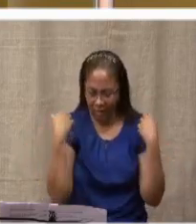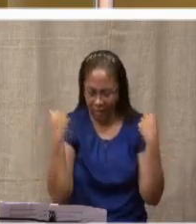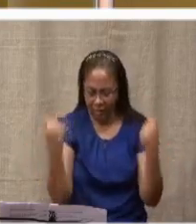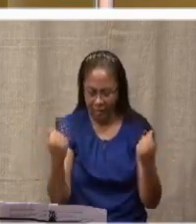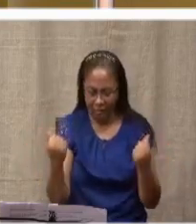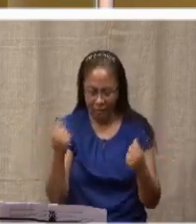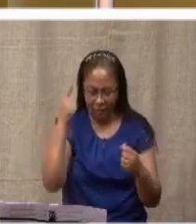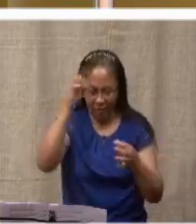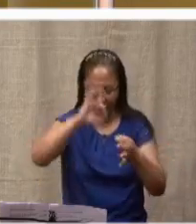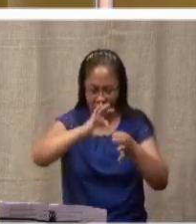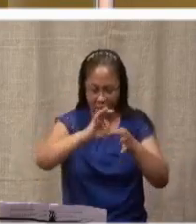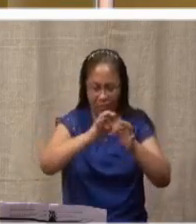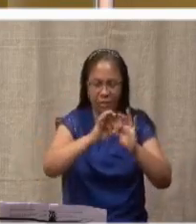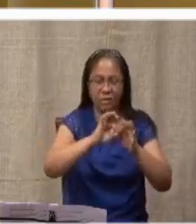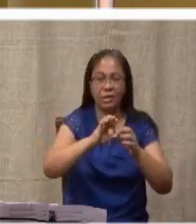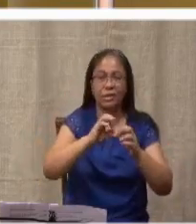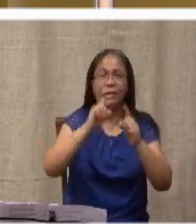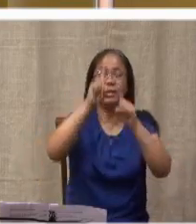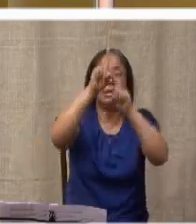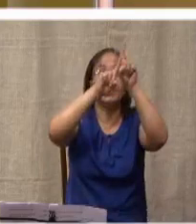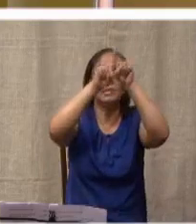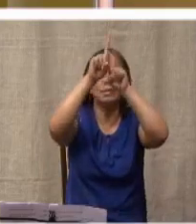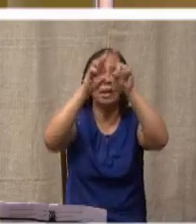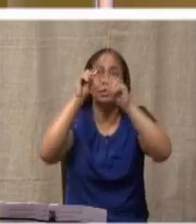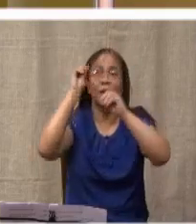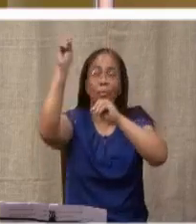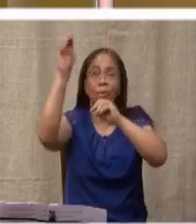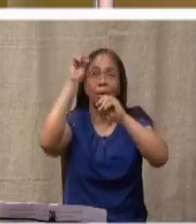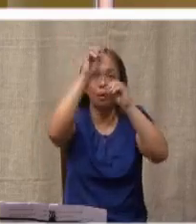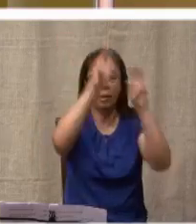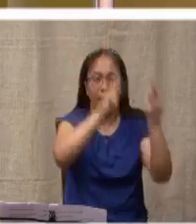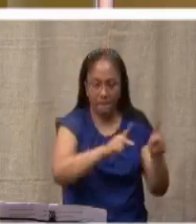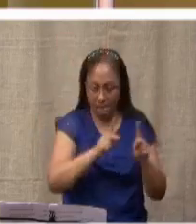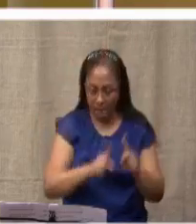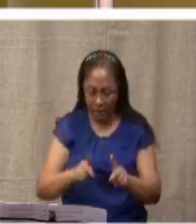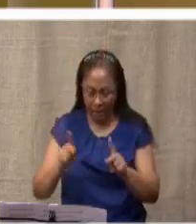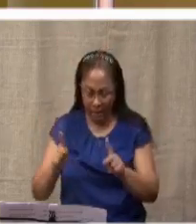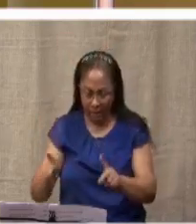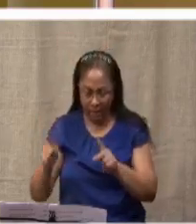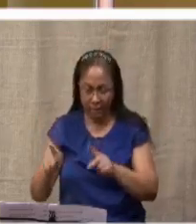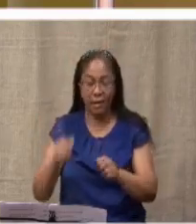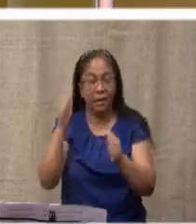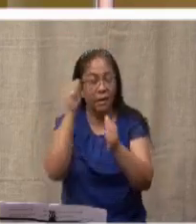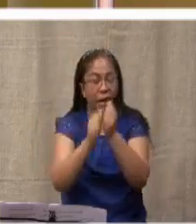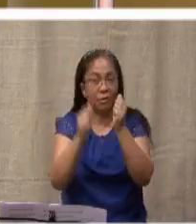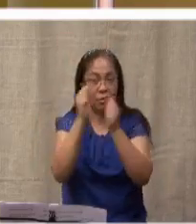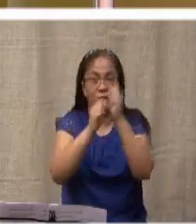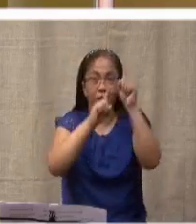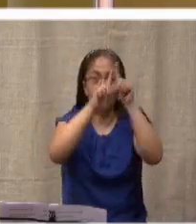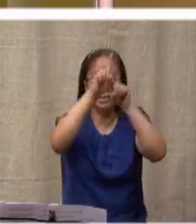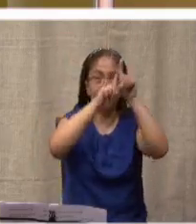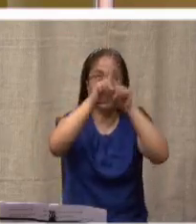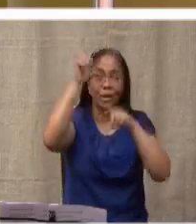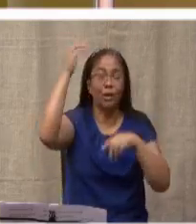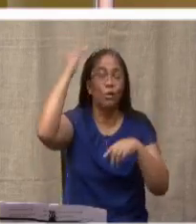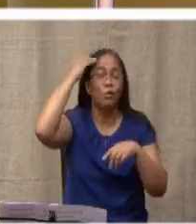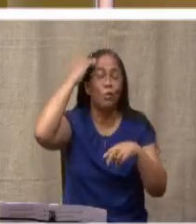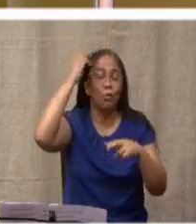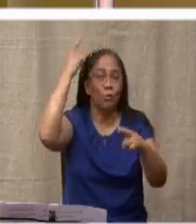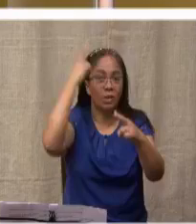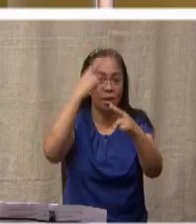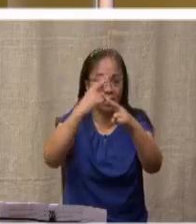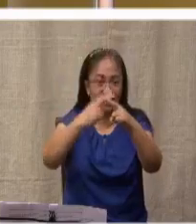he fixes the number of the sauce he calls each